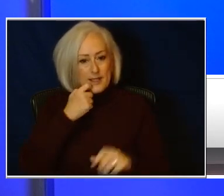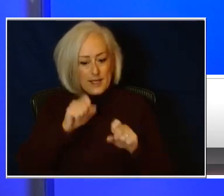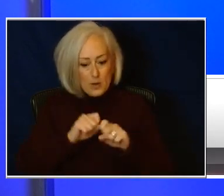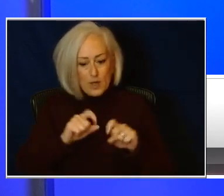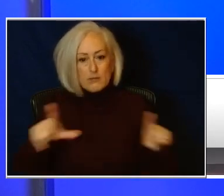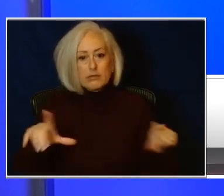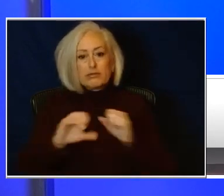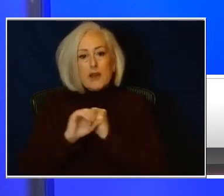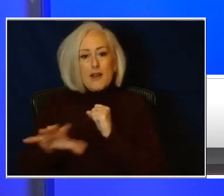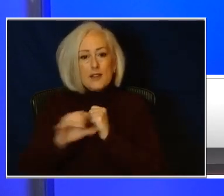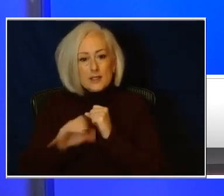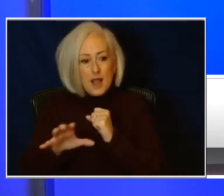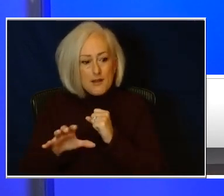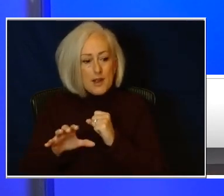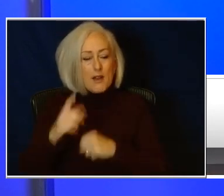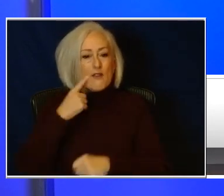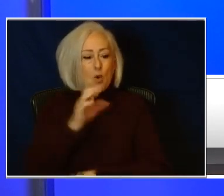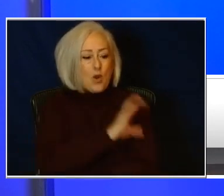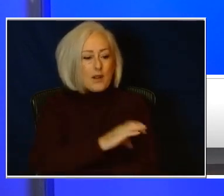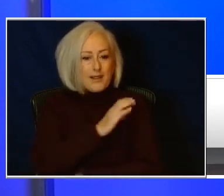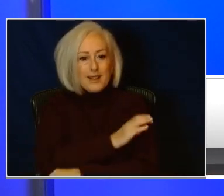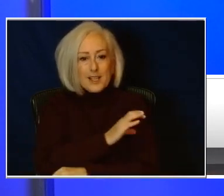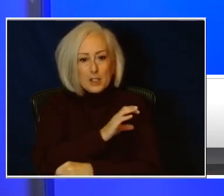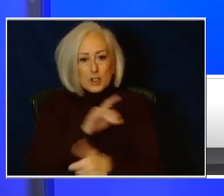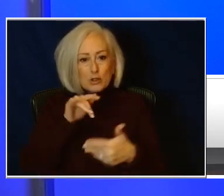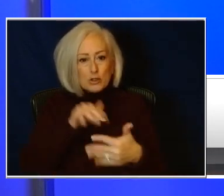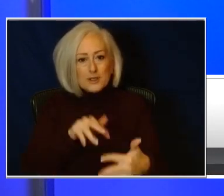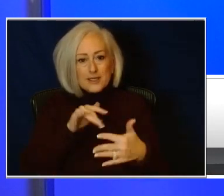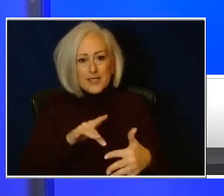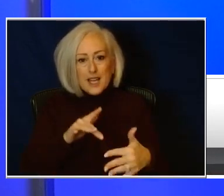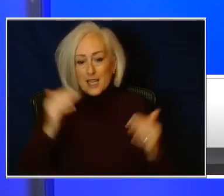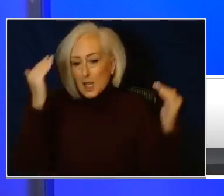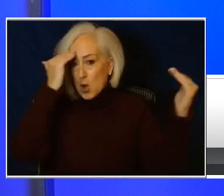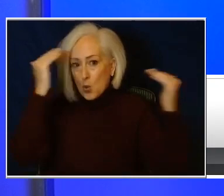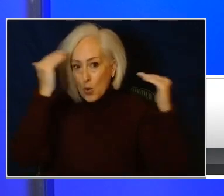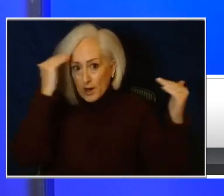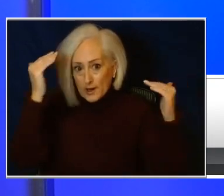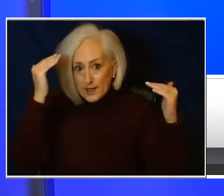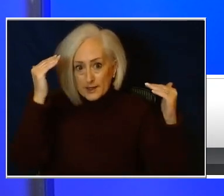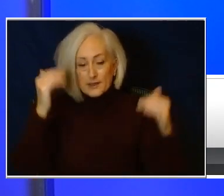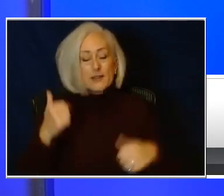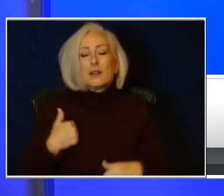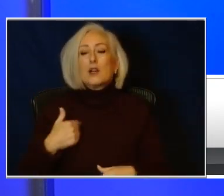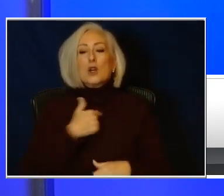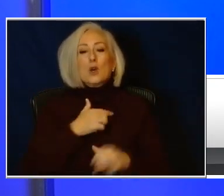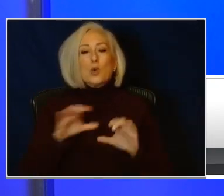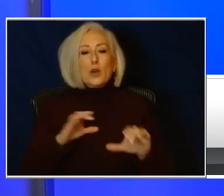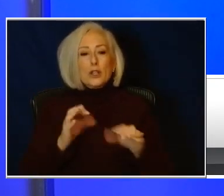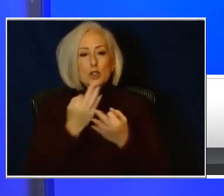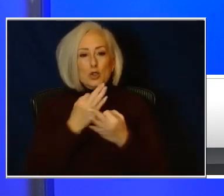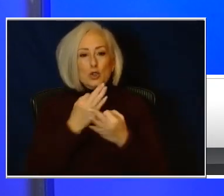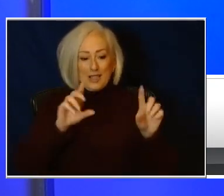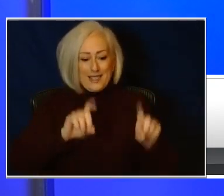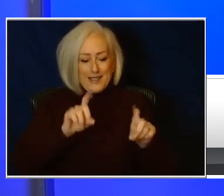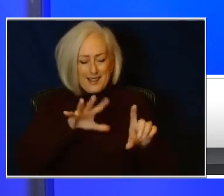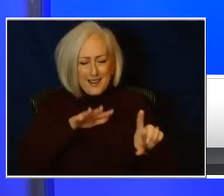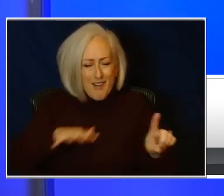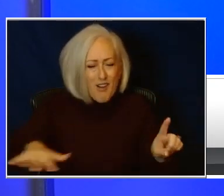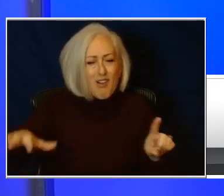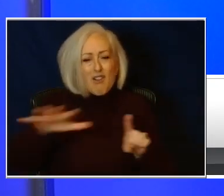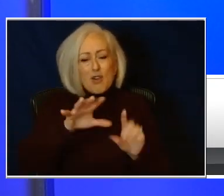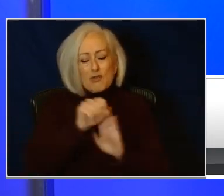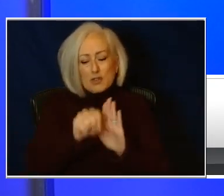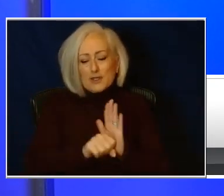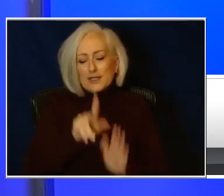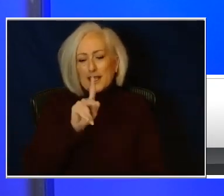trial awareness in certain patient populations. We do free screenings across the region, across Kansas, across Western Missouri,